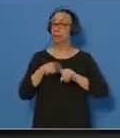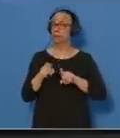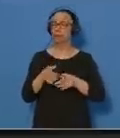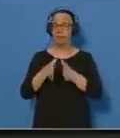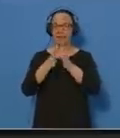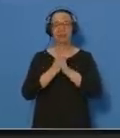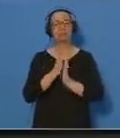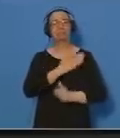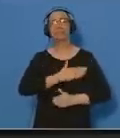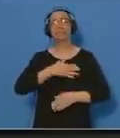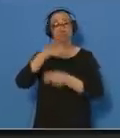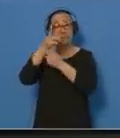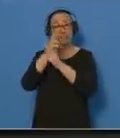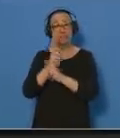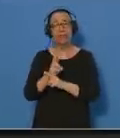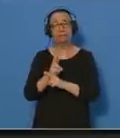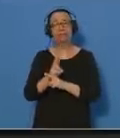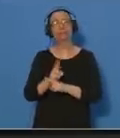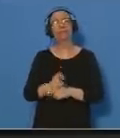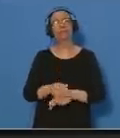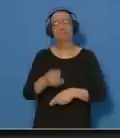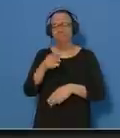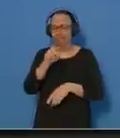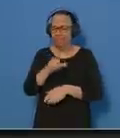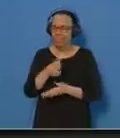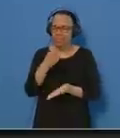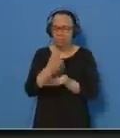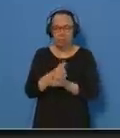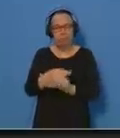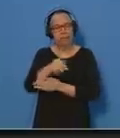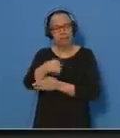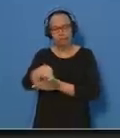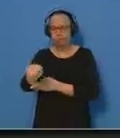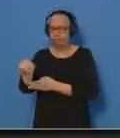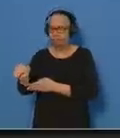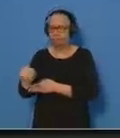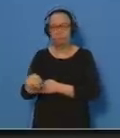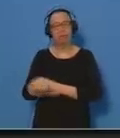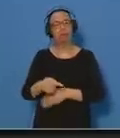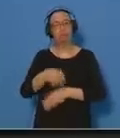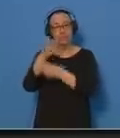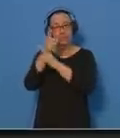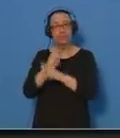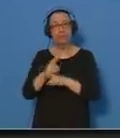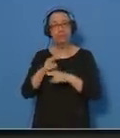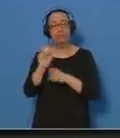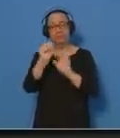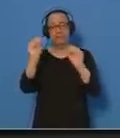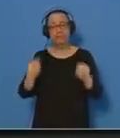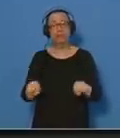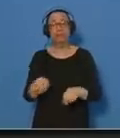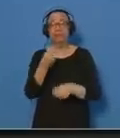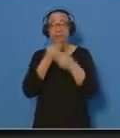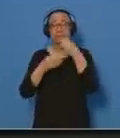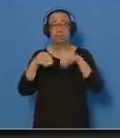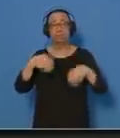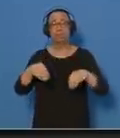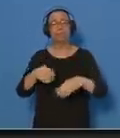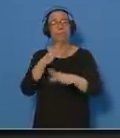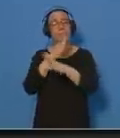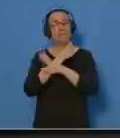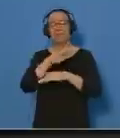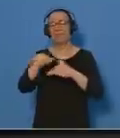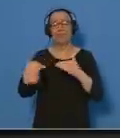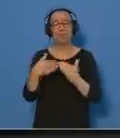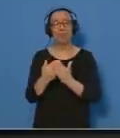everyone to respect the checkpoints and specifically respect the system that we have at the grocery stores. It is simply to protect us all.